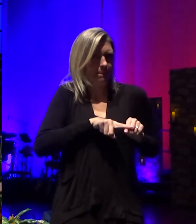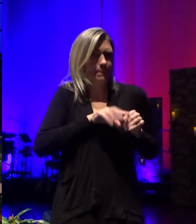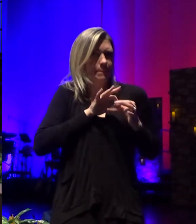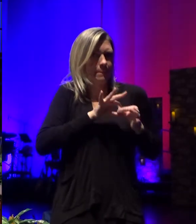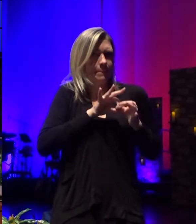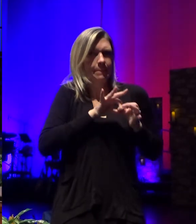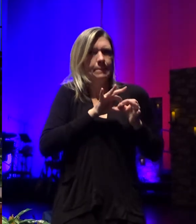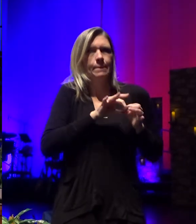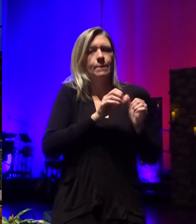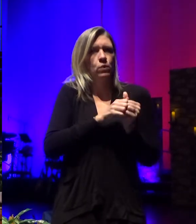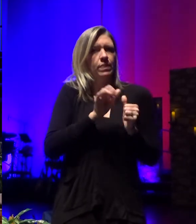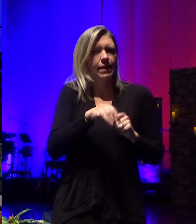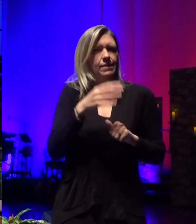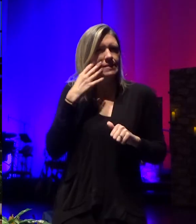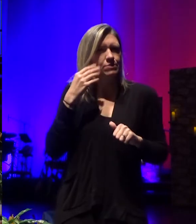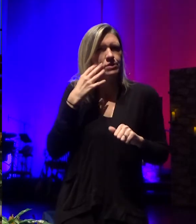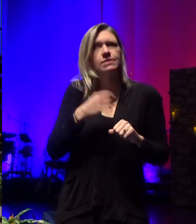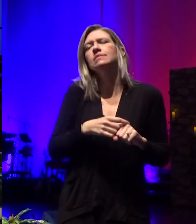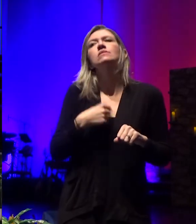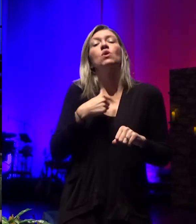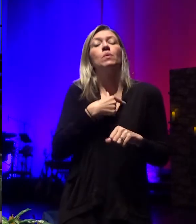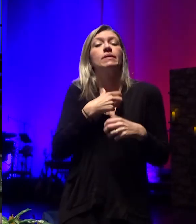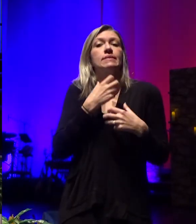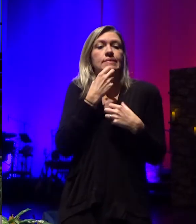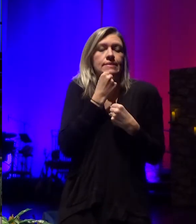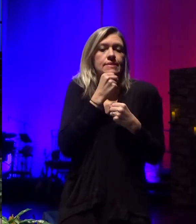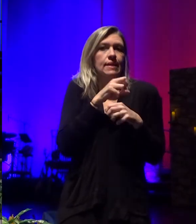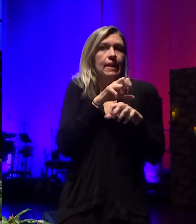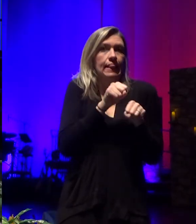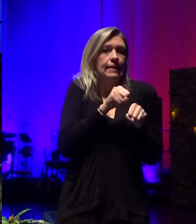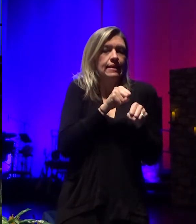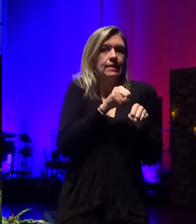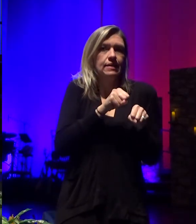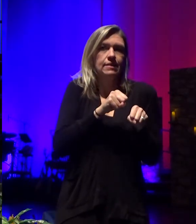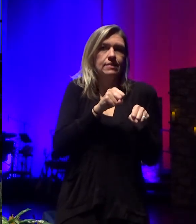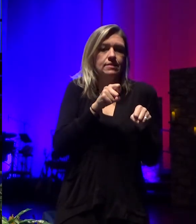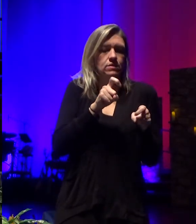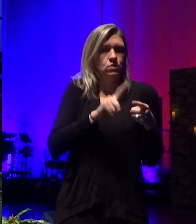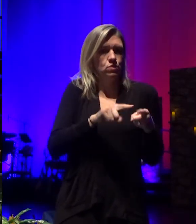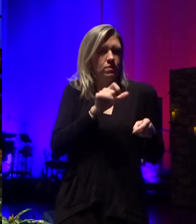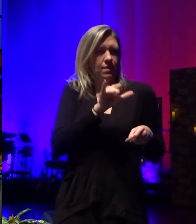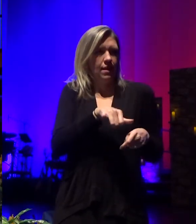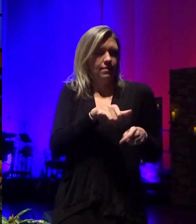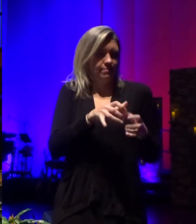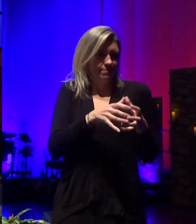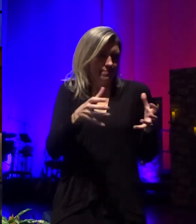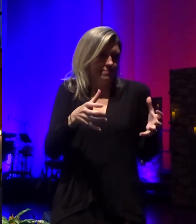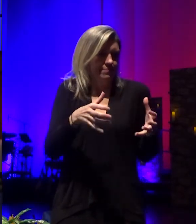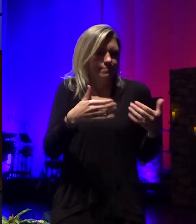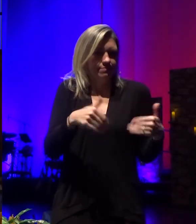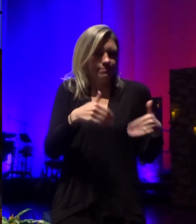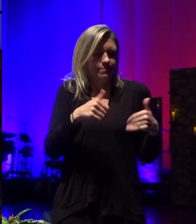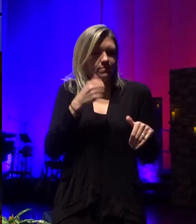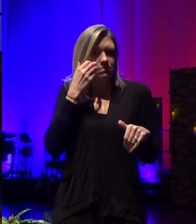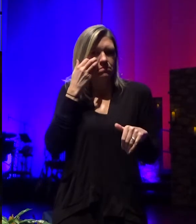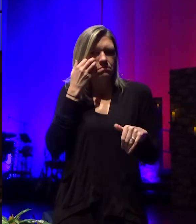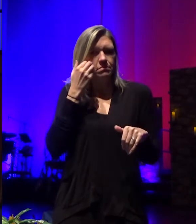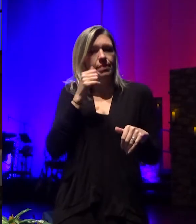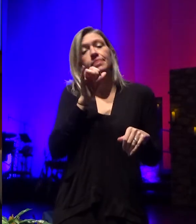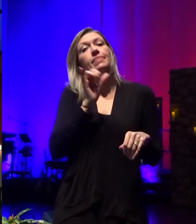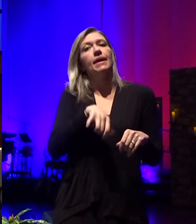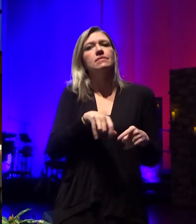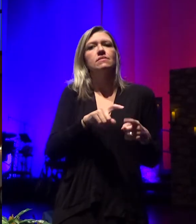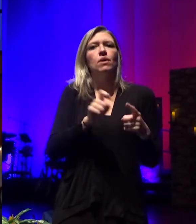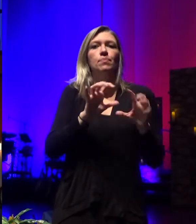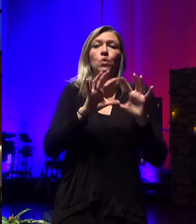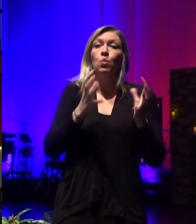was in our life. And so we start clinging tenaciously and fiercely to so much. All of that being of the